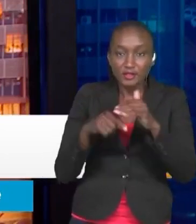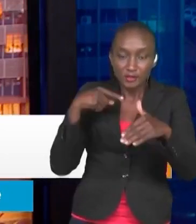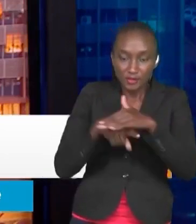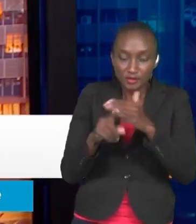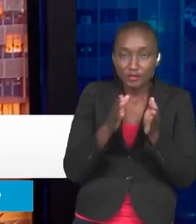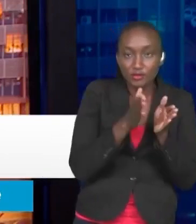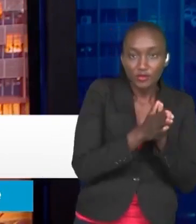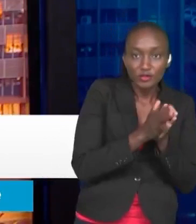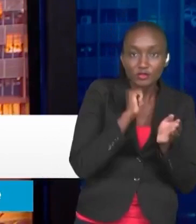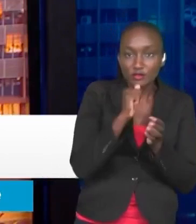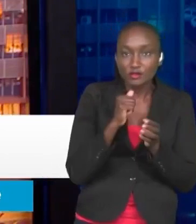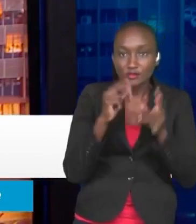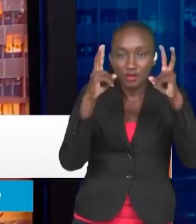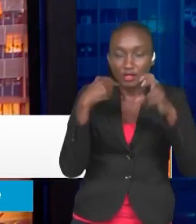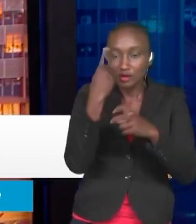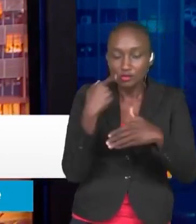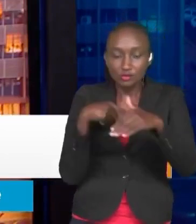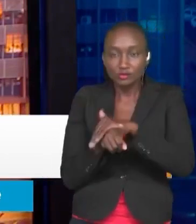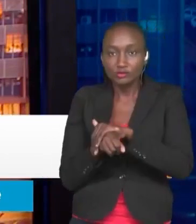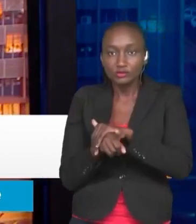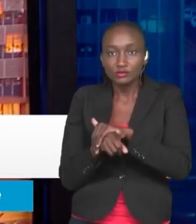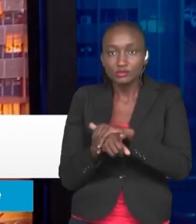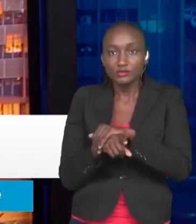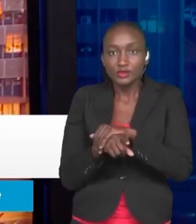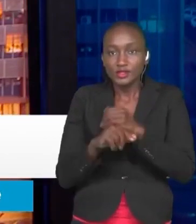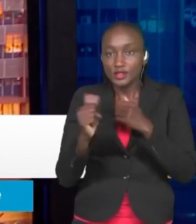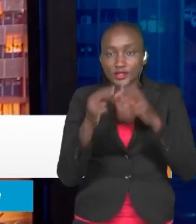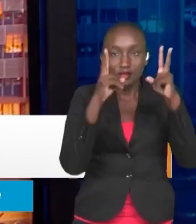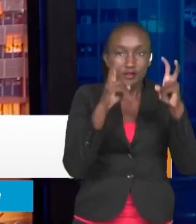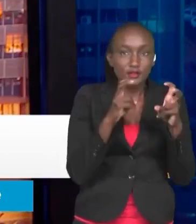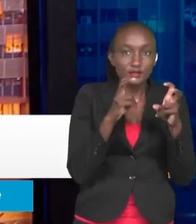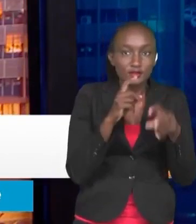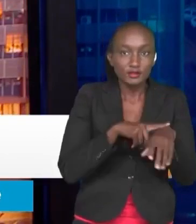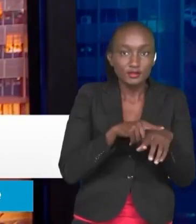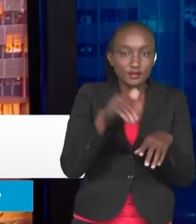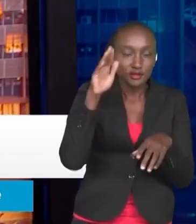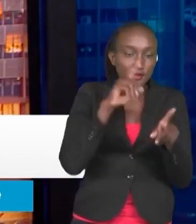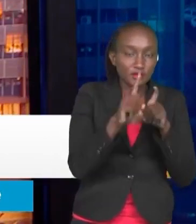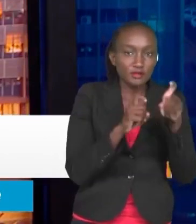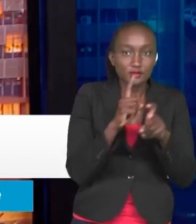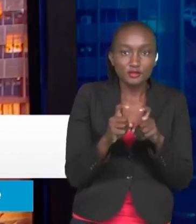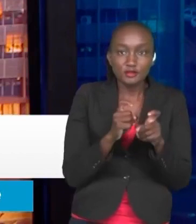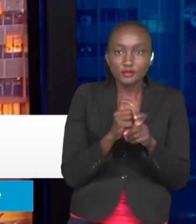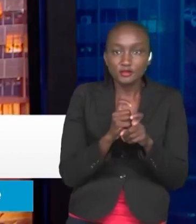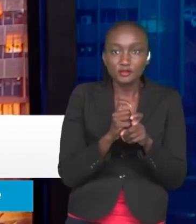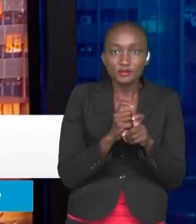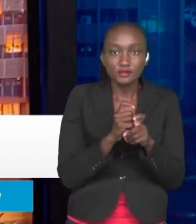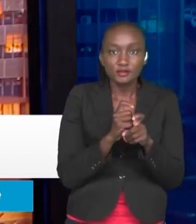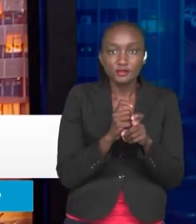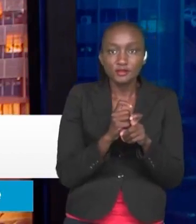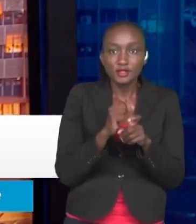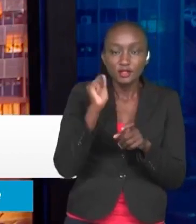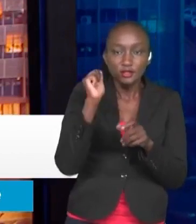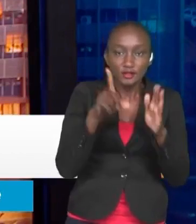It does not matter who is being penetrated. And then the other issue that when you ask the question of Romeo and Juliet laws,